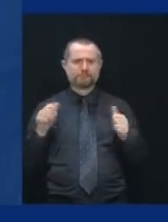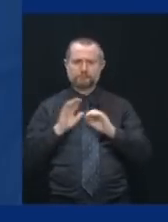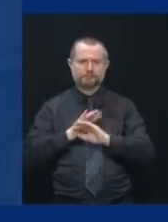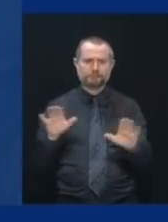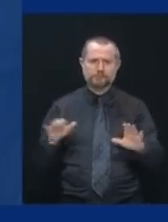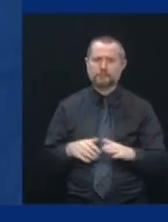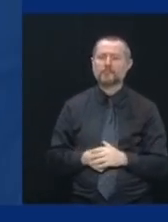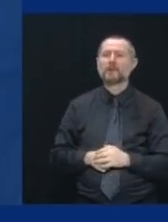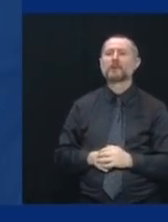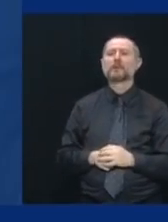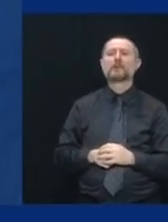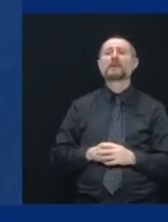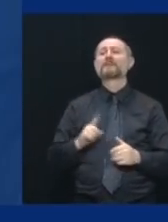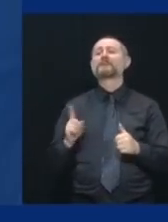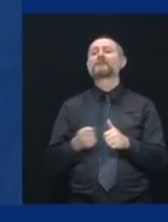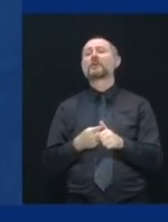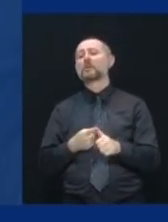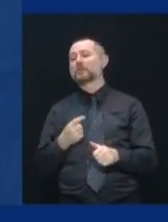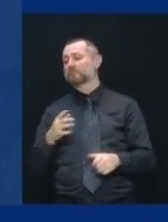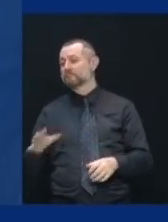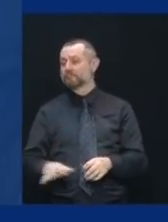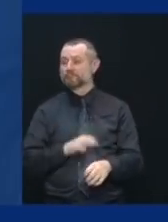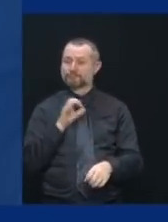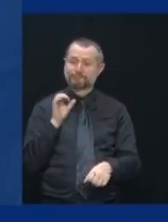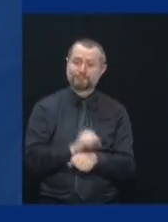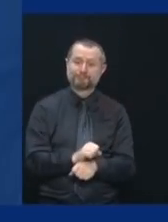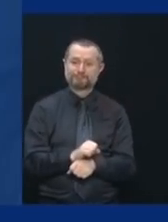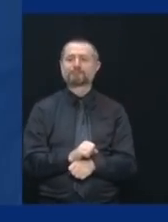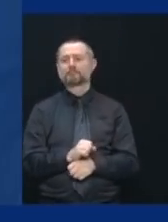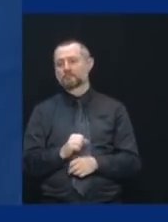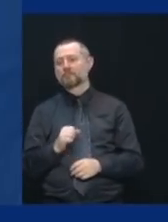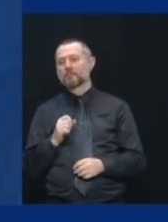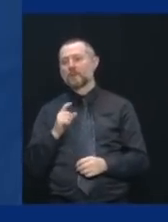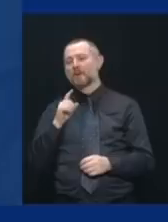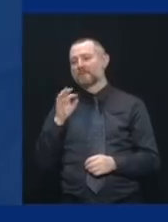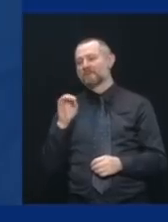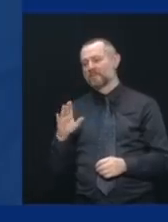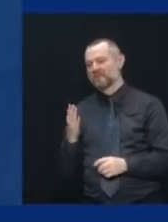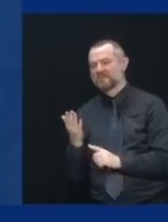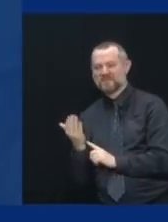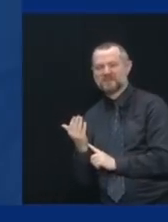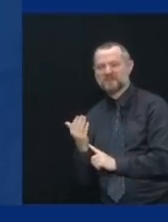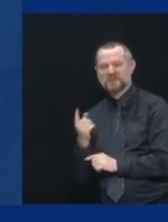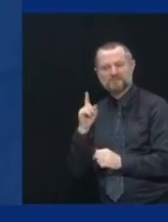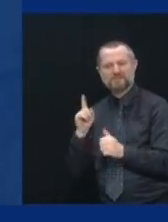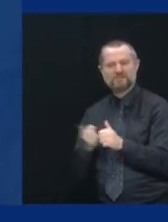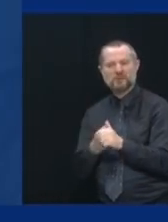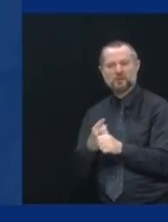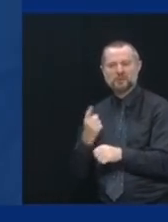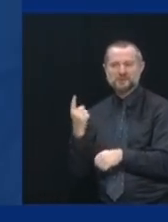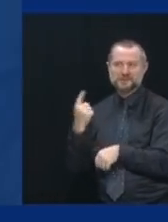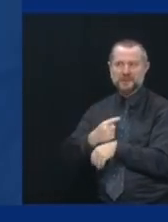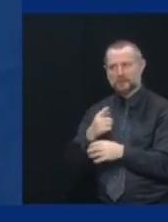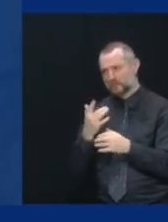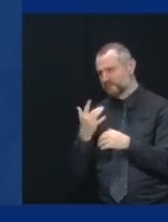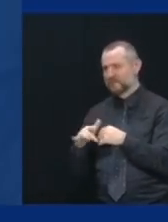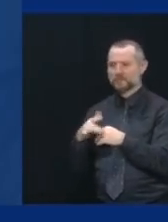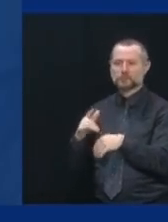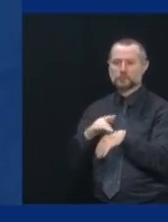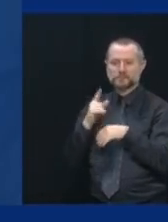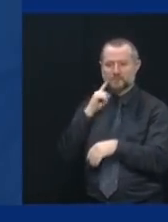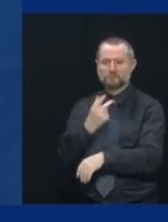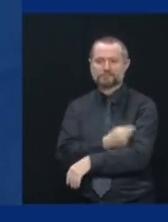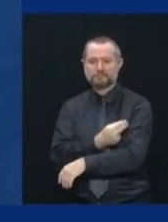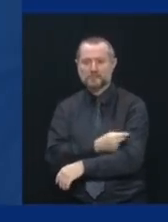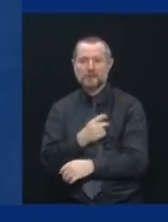an appointment to be performed before February 15th. Local health departments want to coordinate with their hospitals, with their